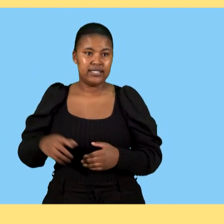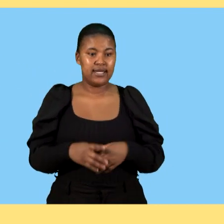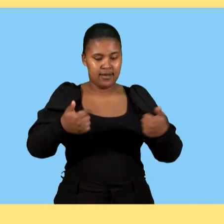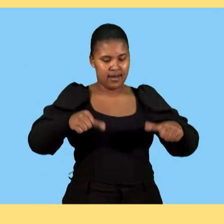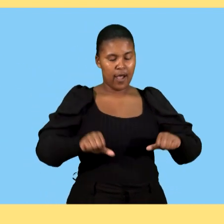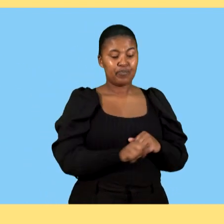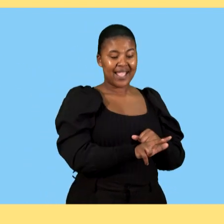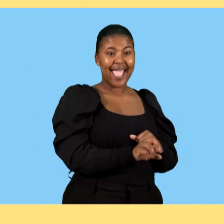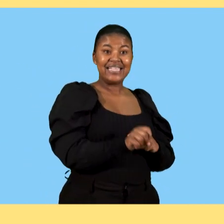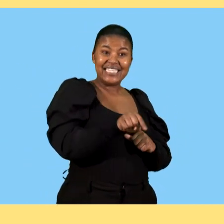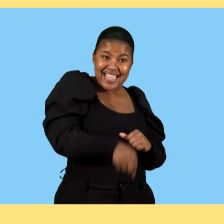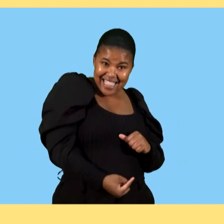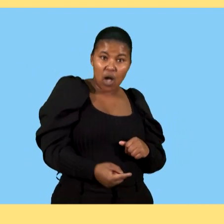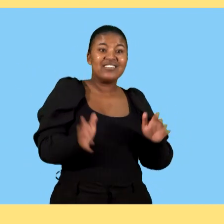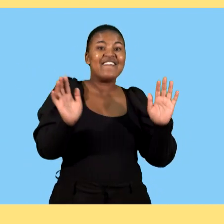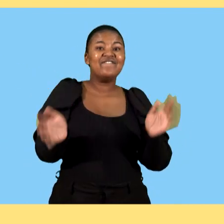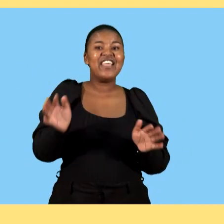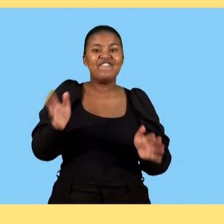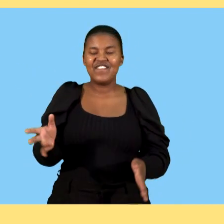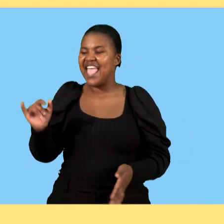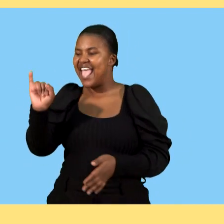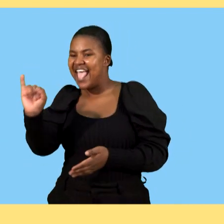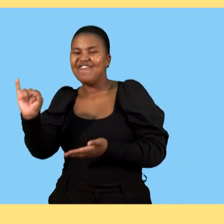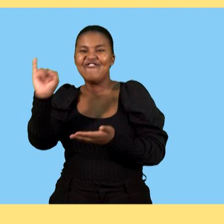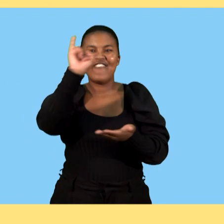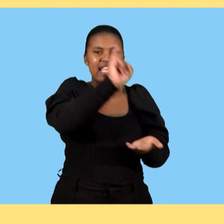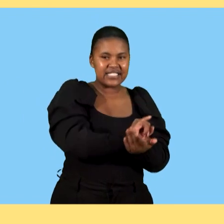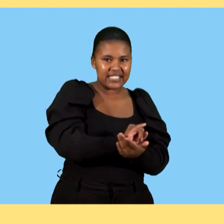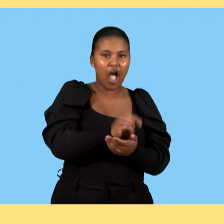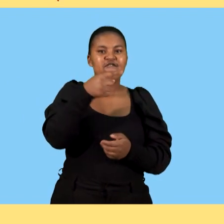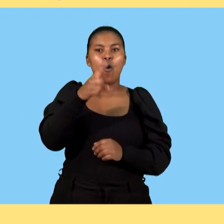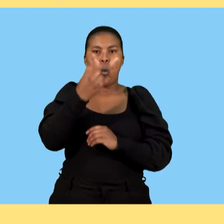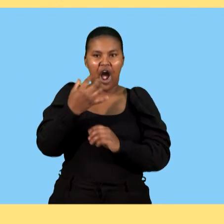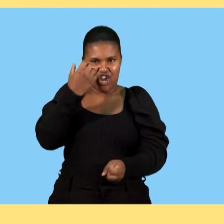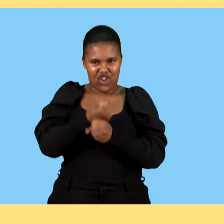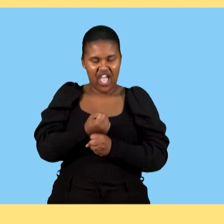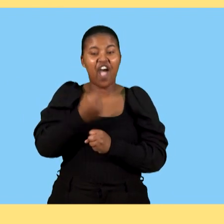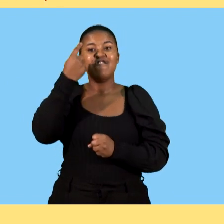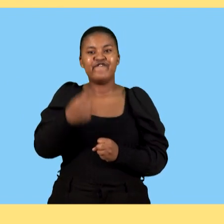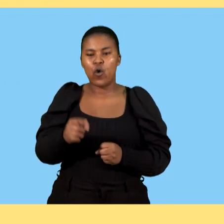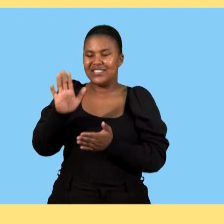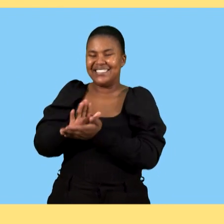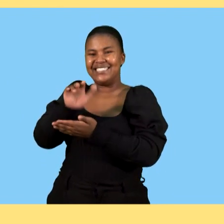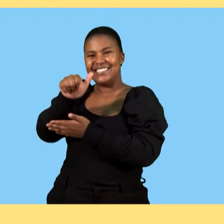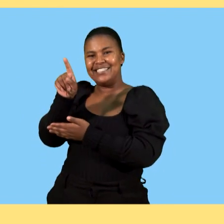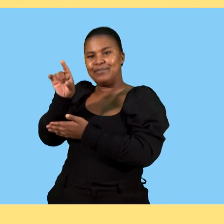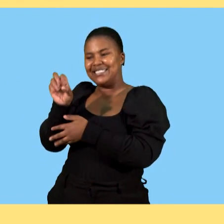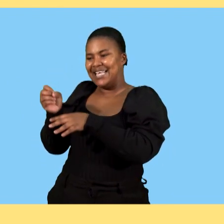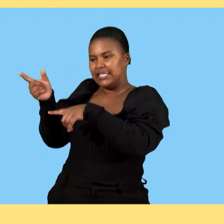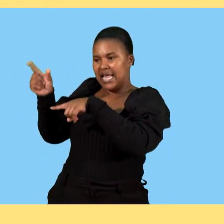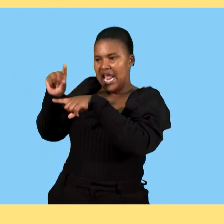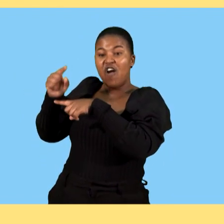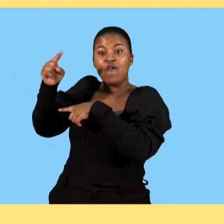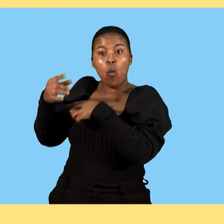of the fixed deposit was invested for 1 year at 16% per annum. Provide for